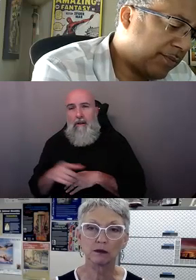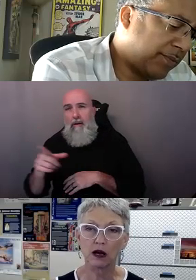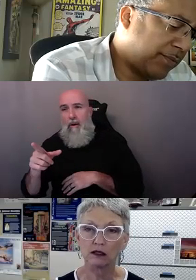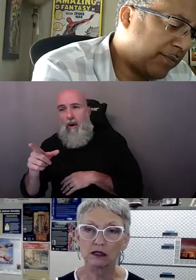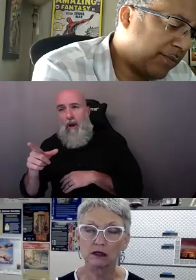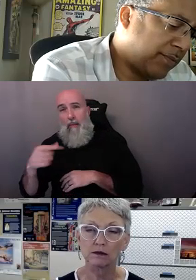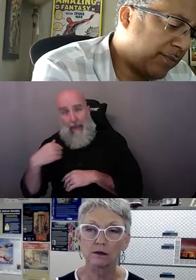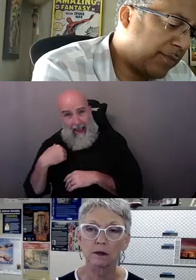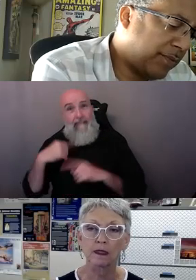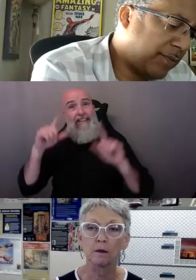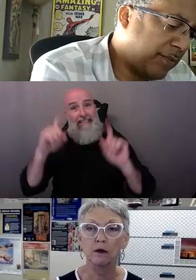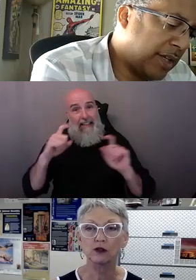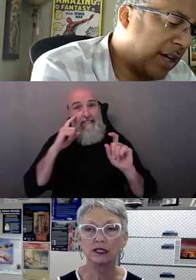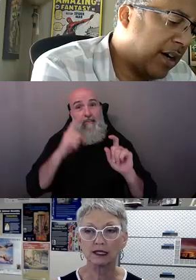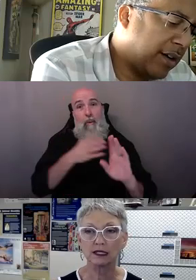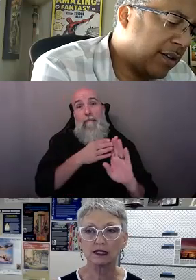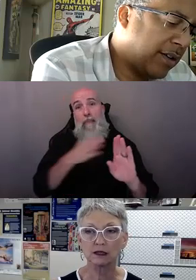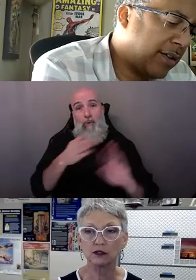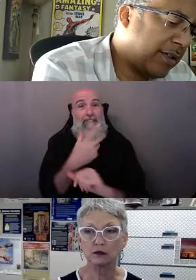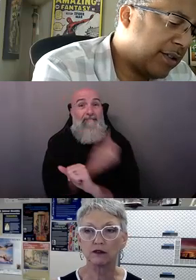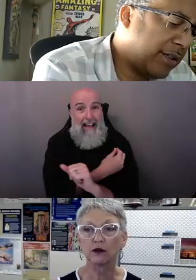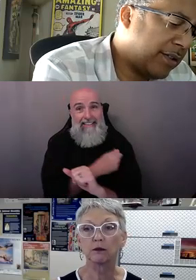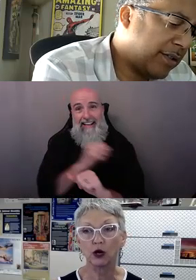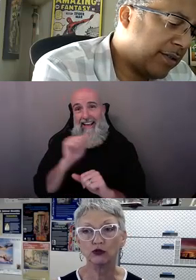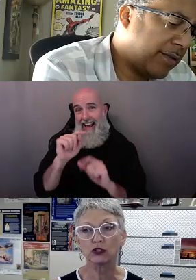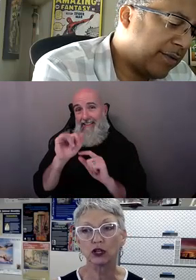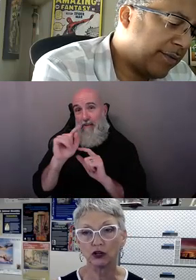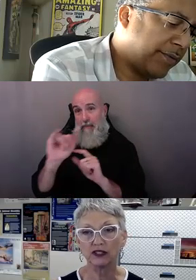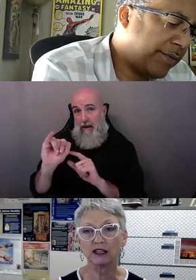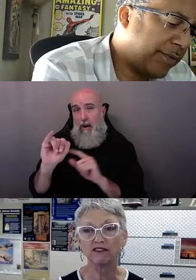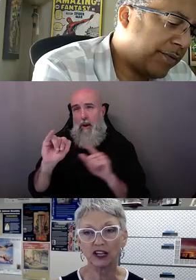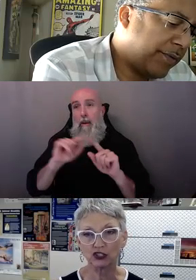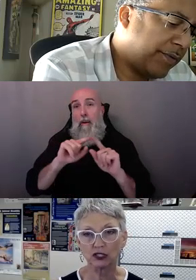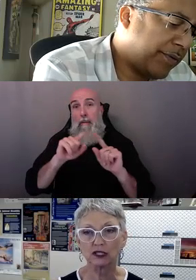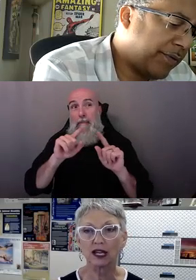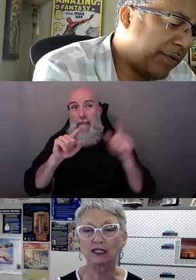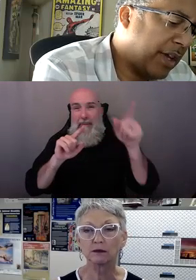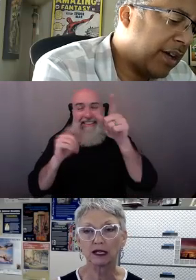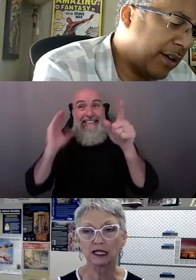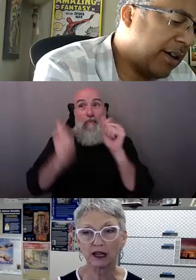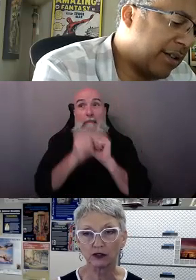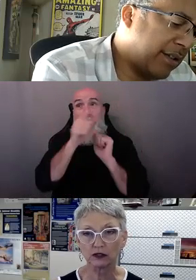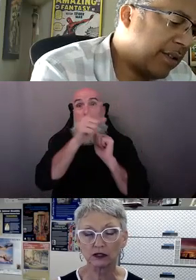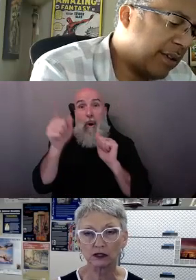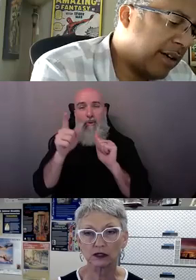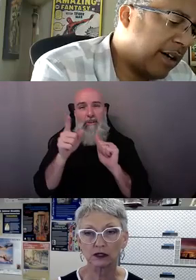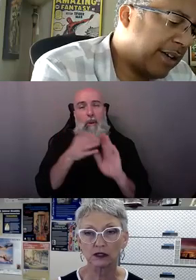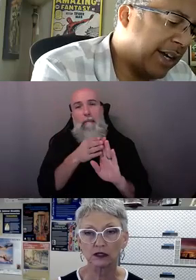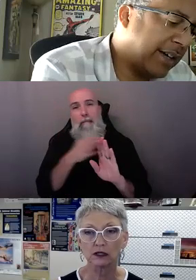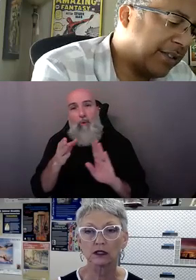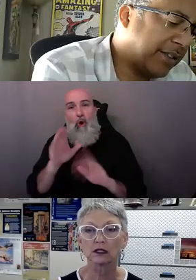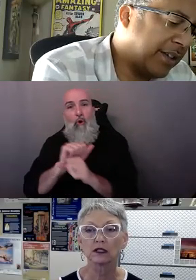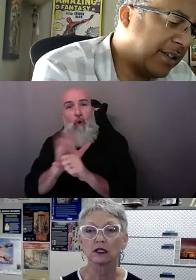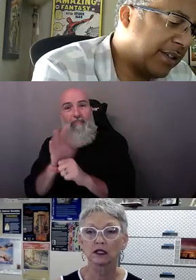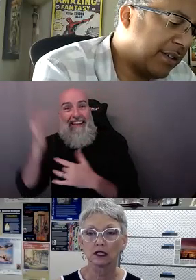antibody response. Most testing seems to be for post-COVID infection antibody levels. Okay,